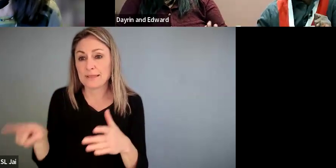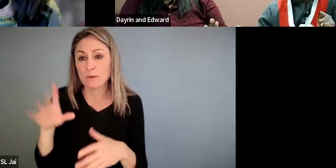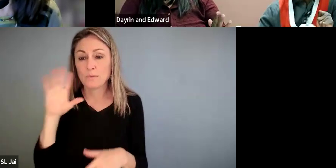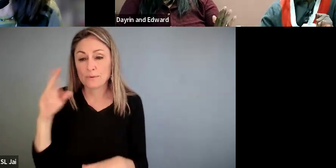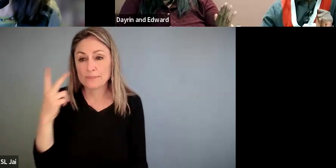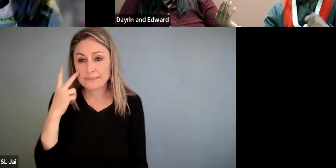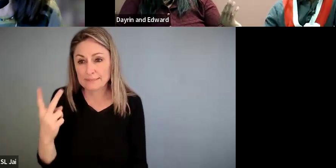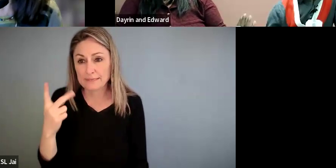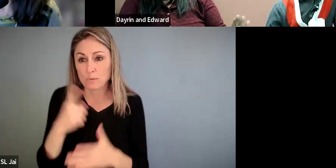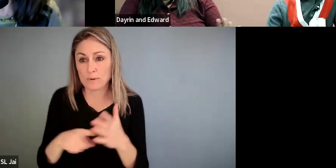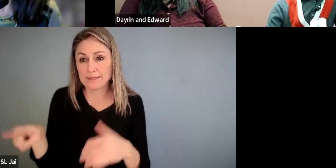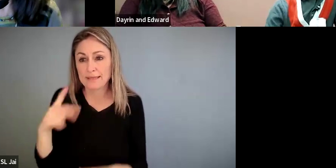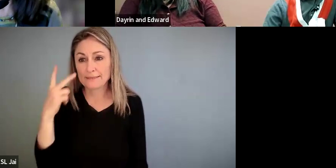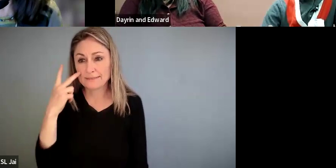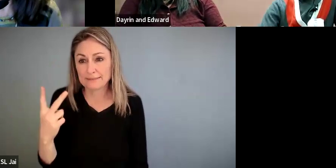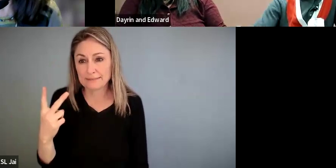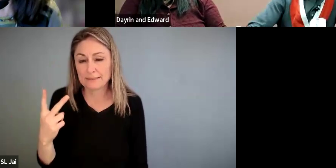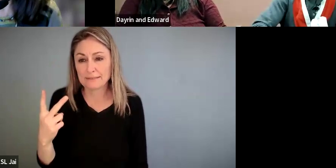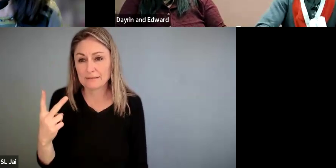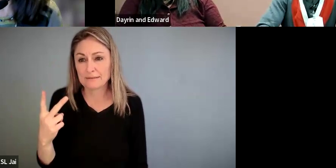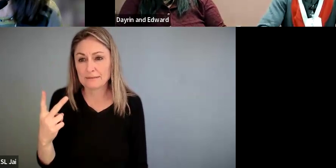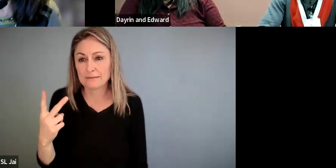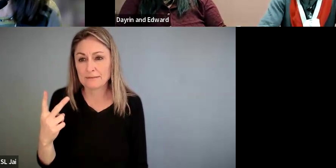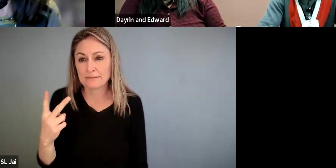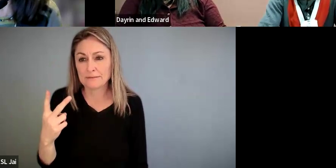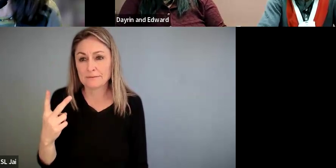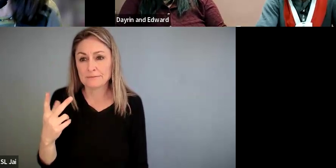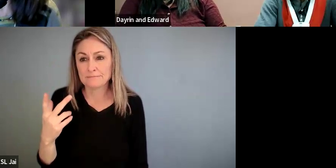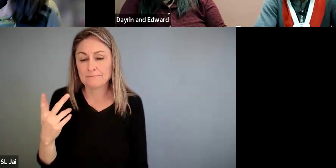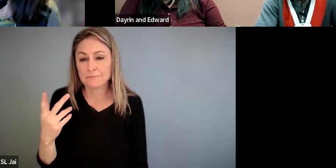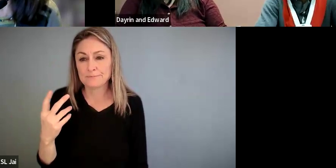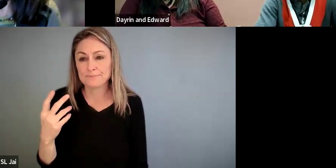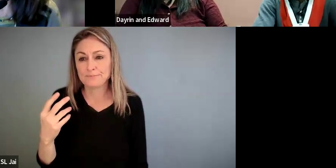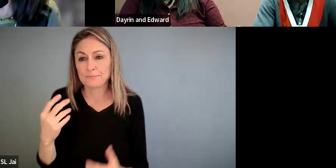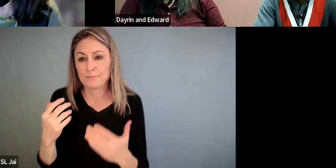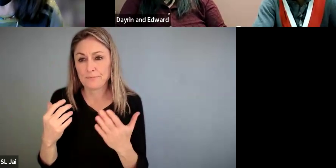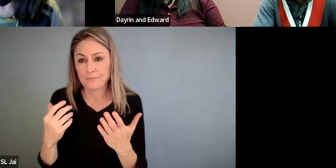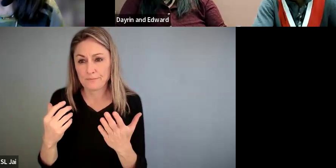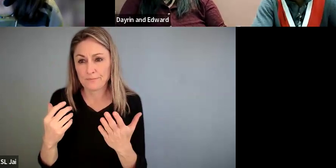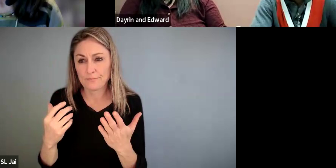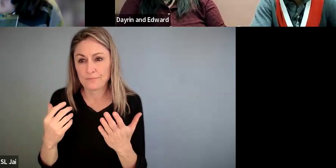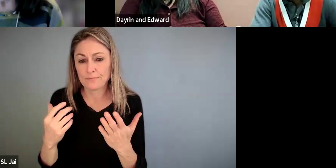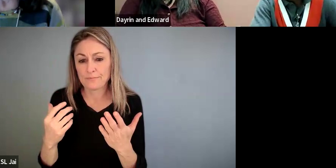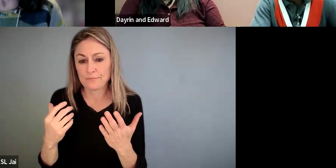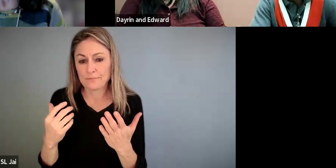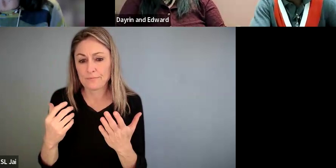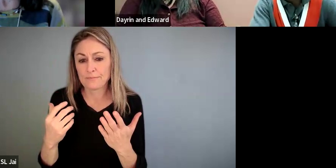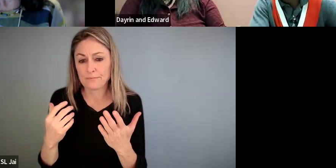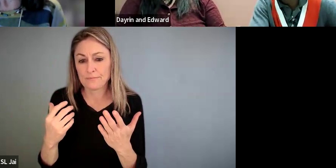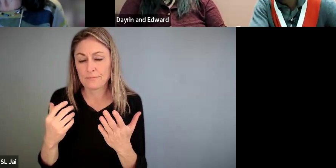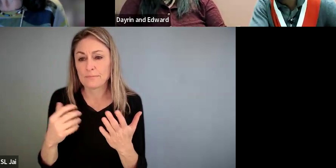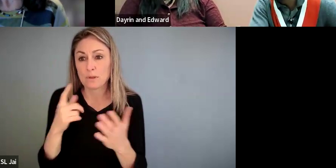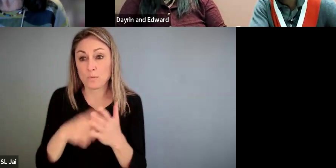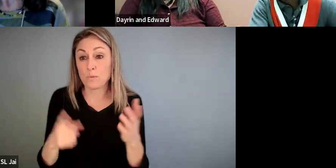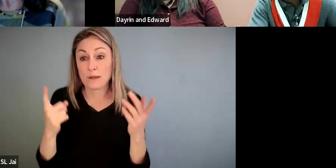see what they see. So in some appointments you're gonna see that happen where the